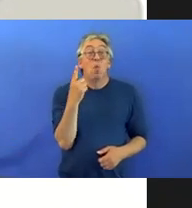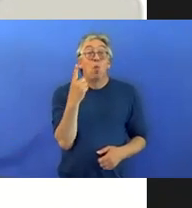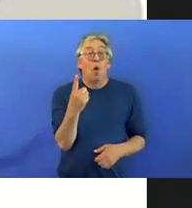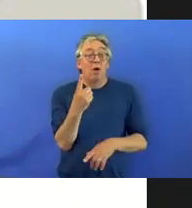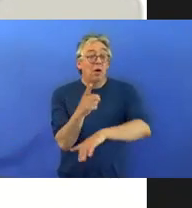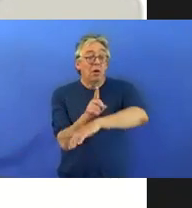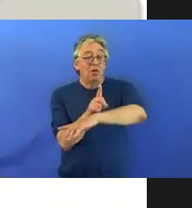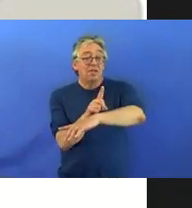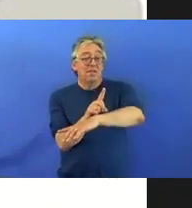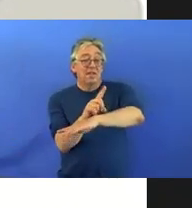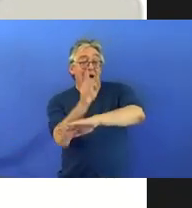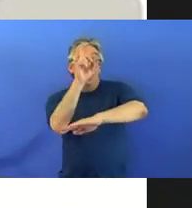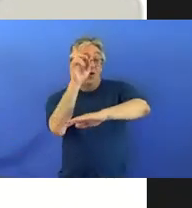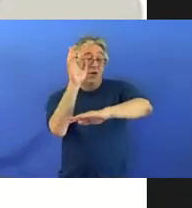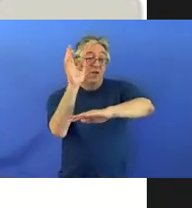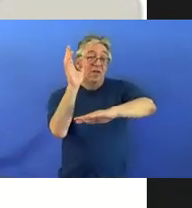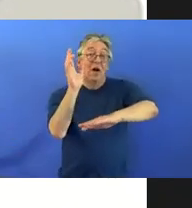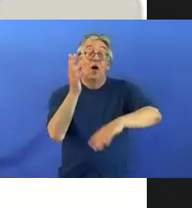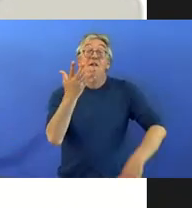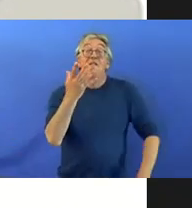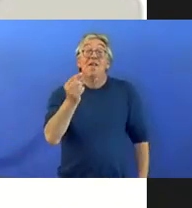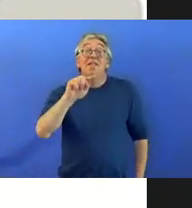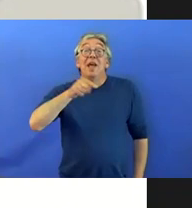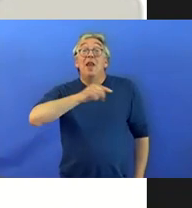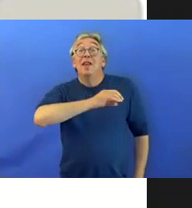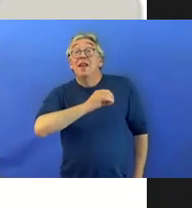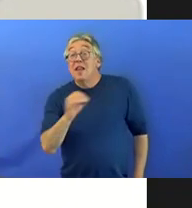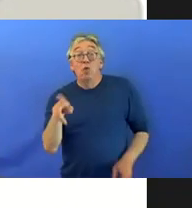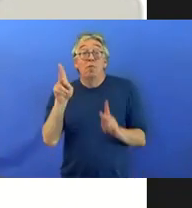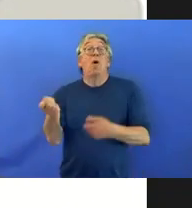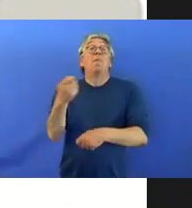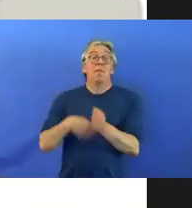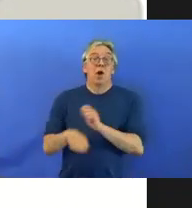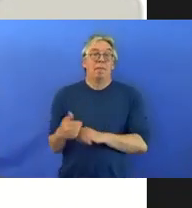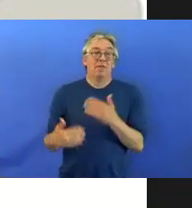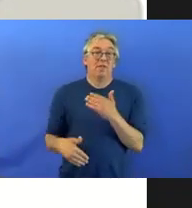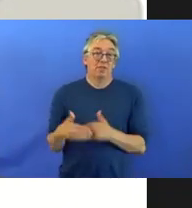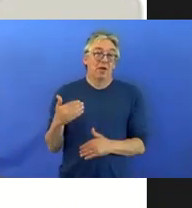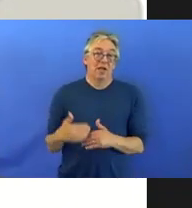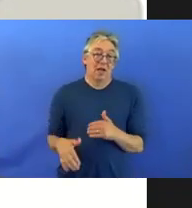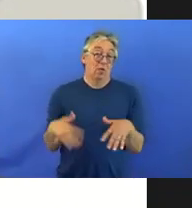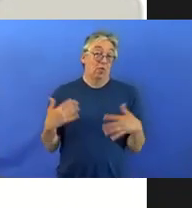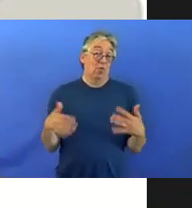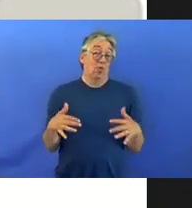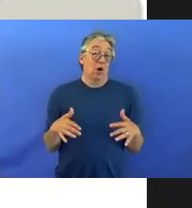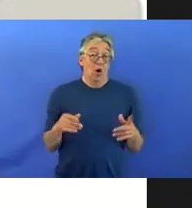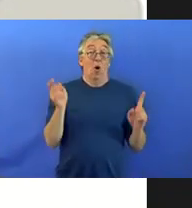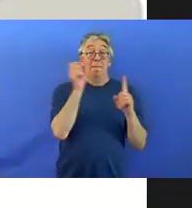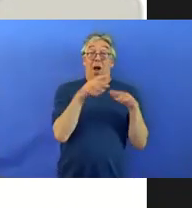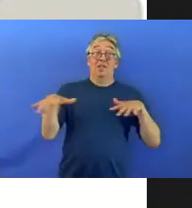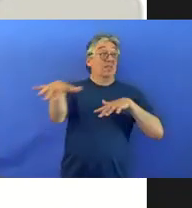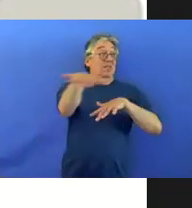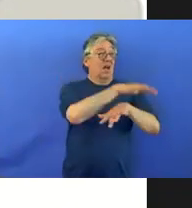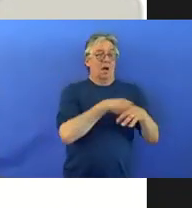was a turning point, the sensitization about the person with disability in Pakistan. And now the